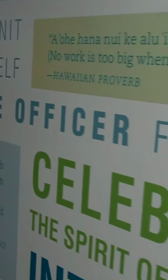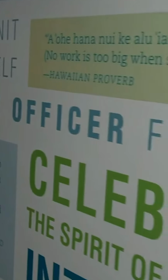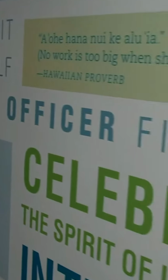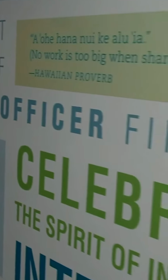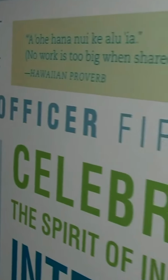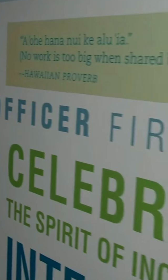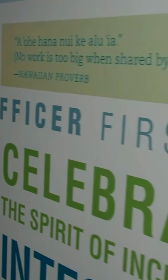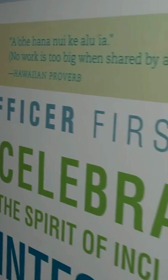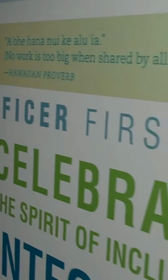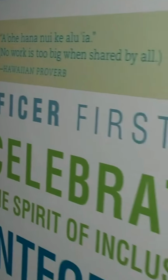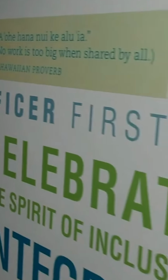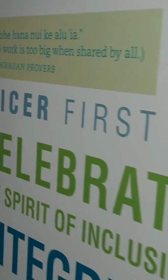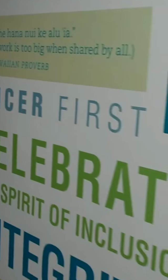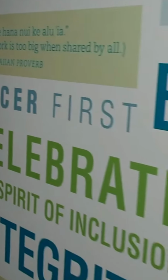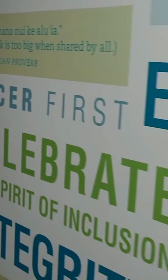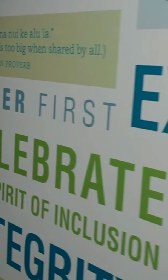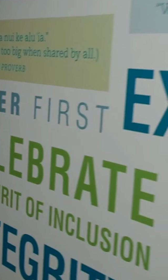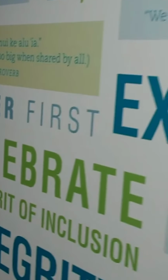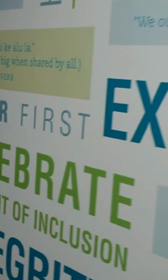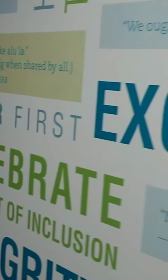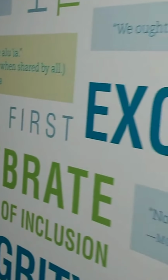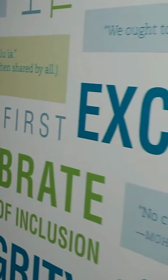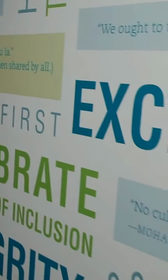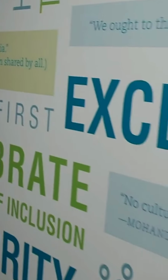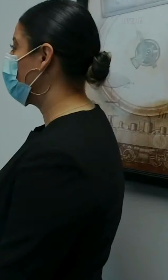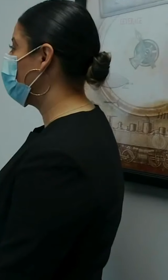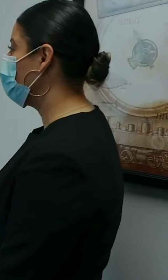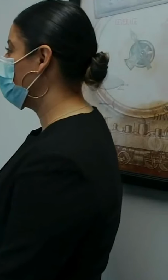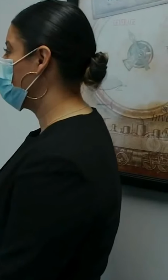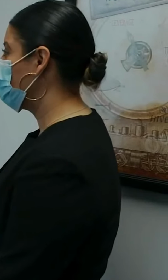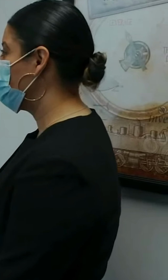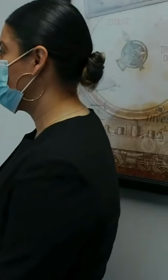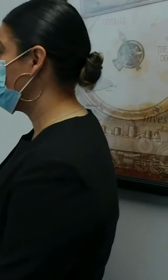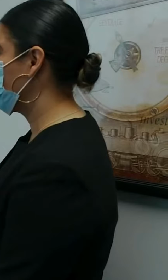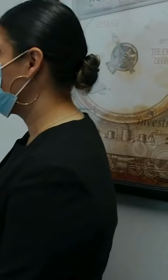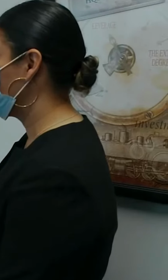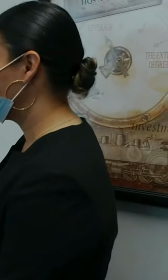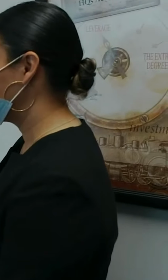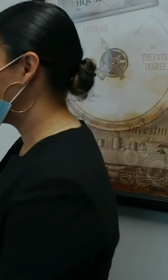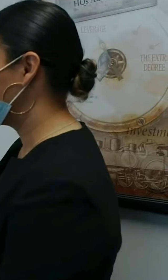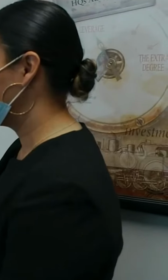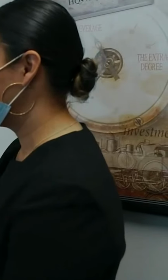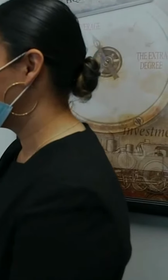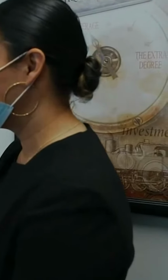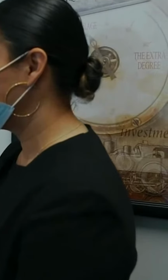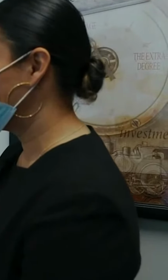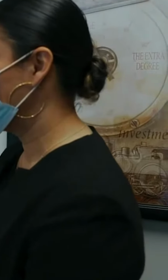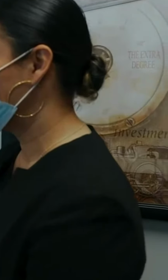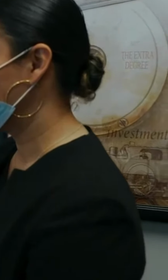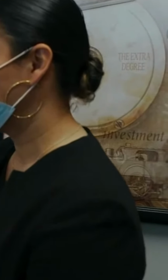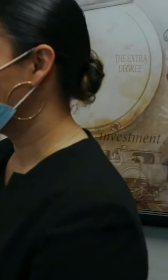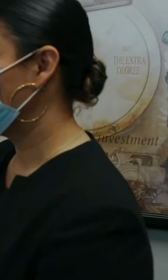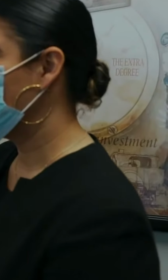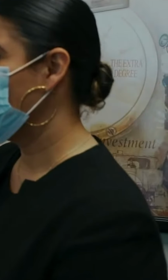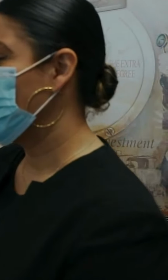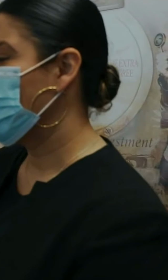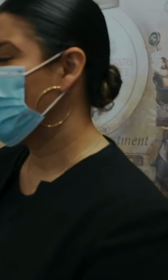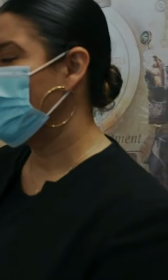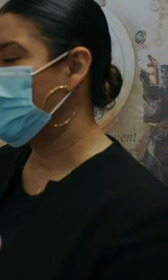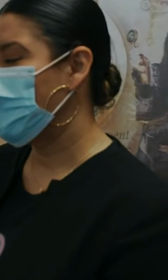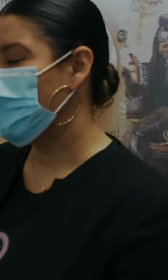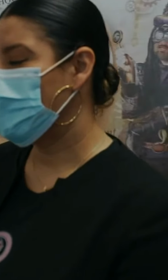I struggle leaving the office when I feel there's so much more to do. I used to struggle with imposter syndrome, but at 36,